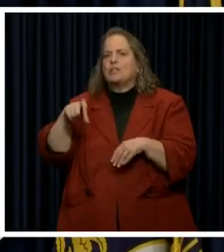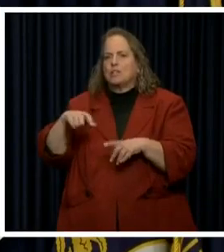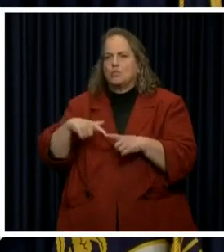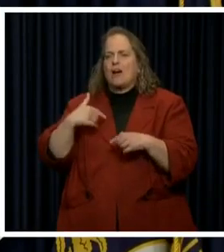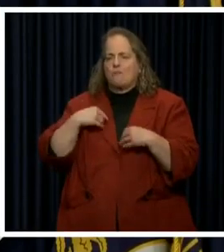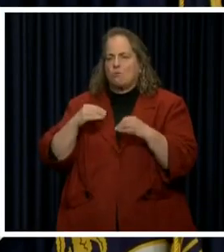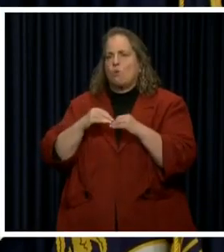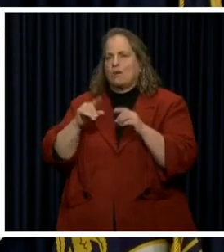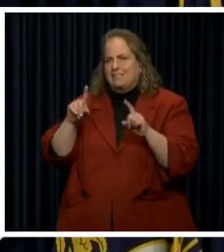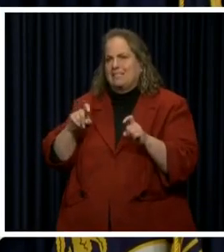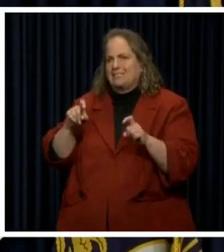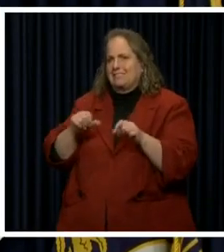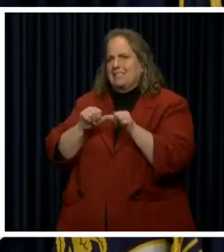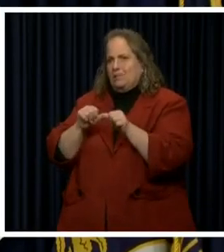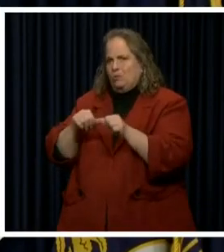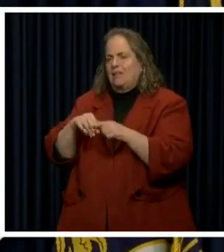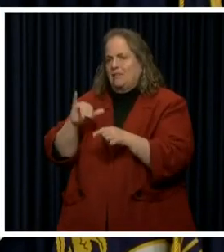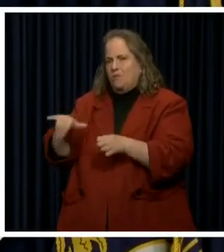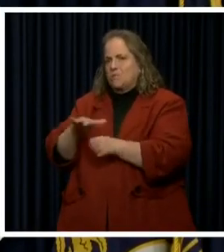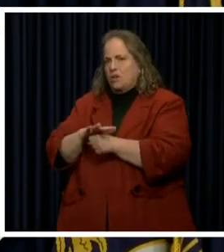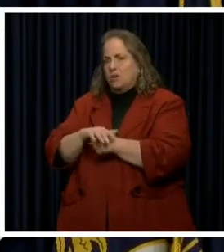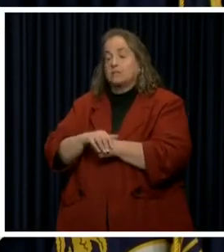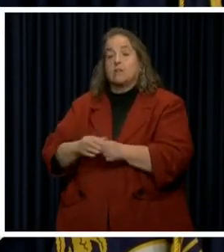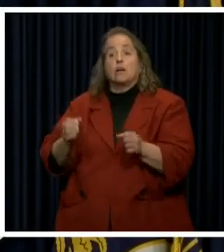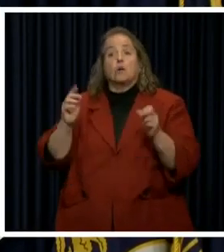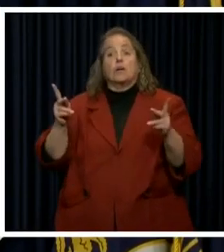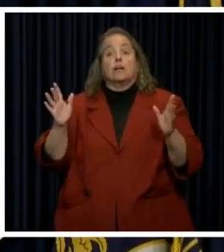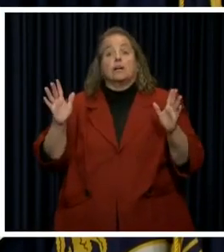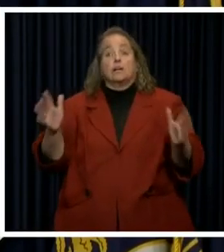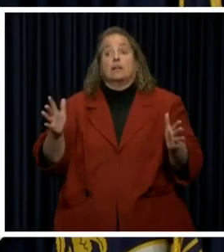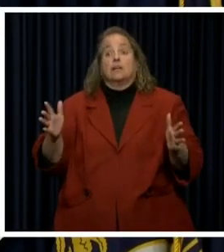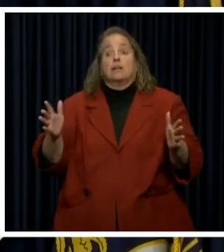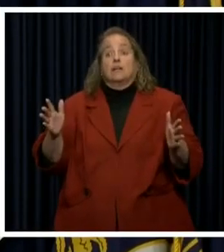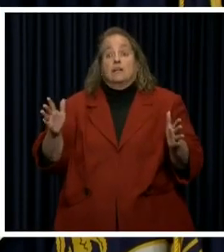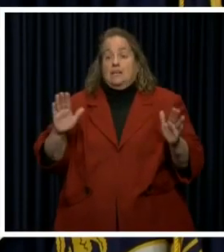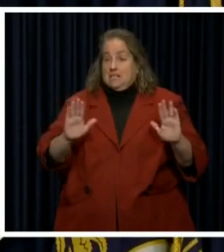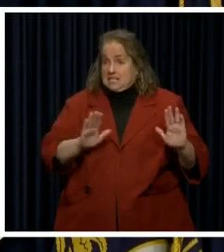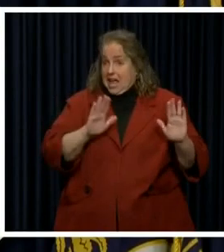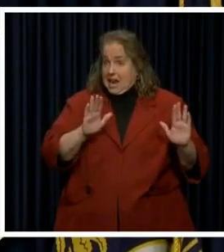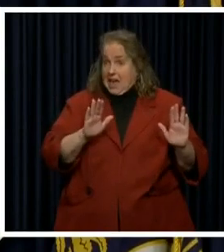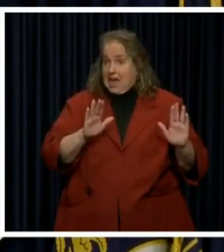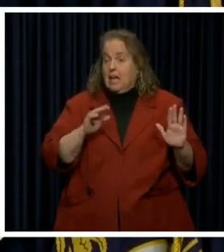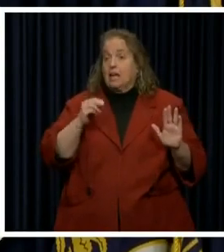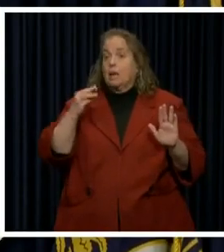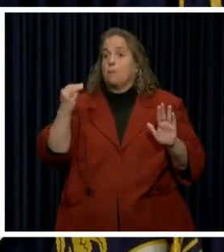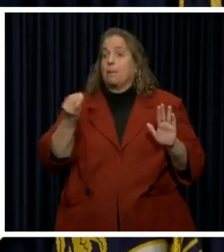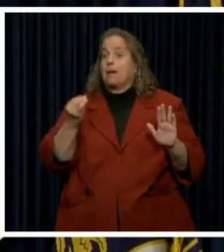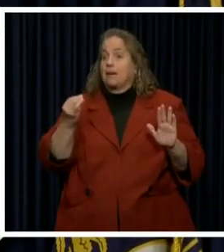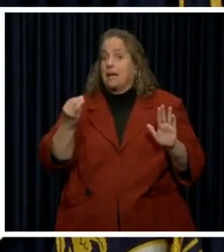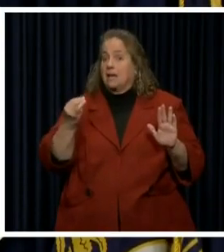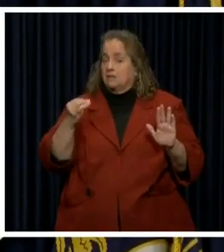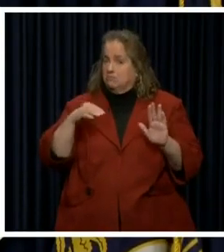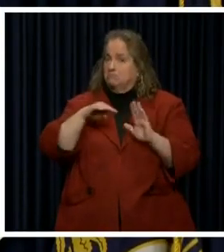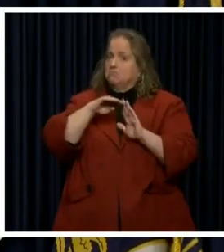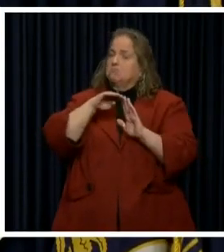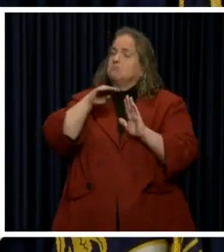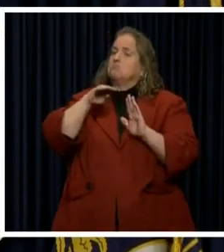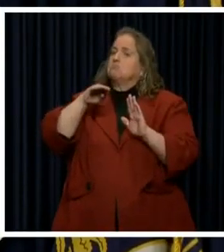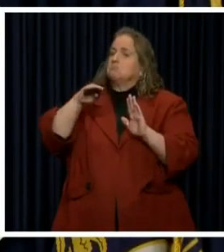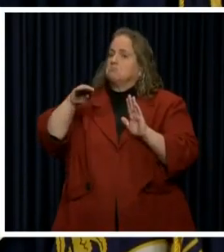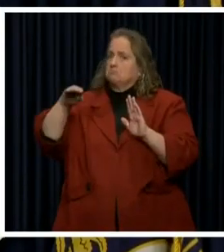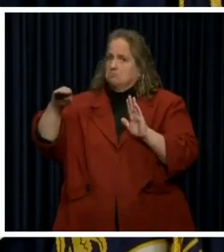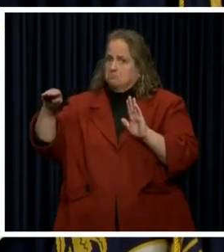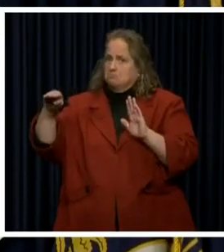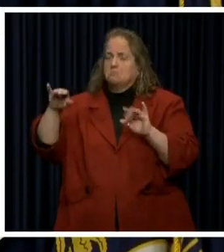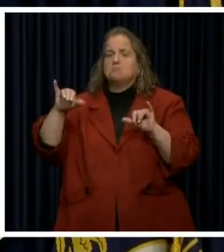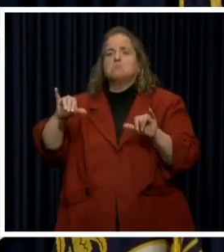presence continually there. All right, everybody, Sunday and Monday had a level of cases, again,